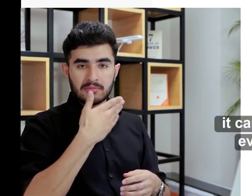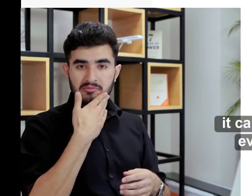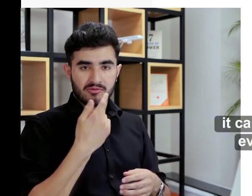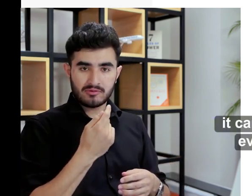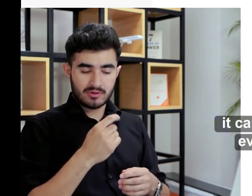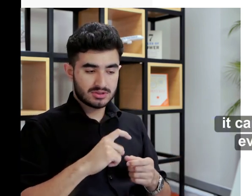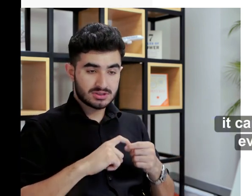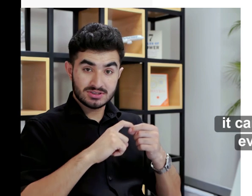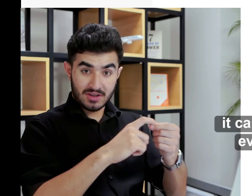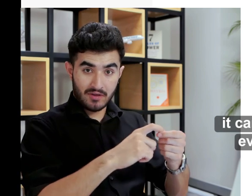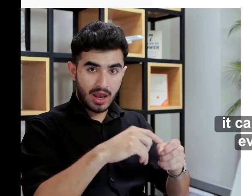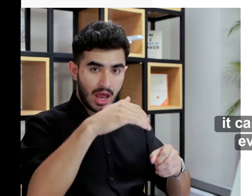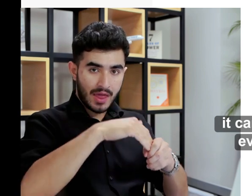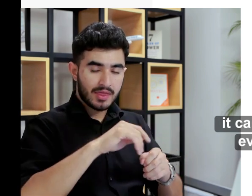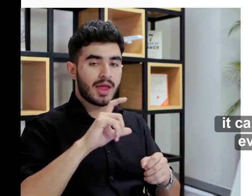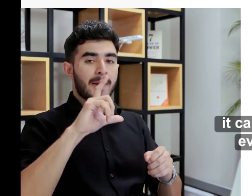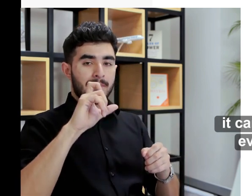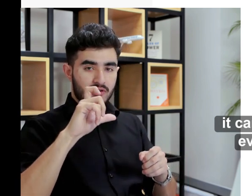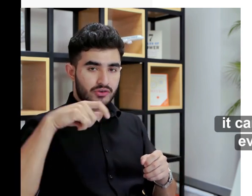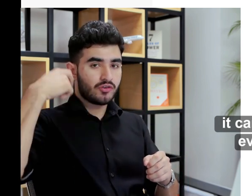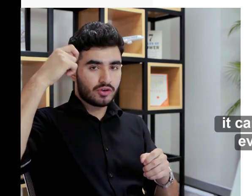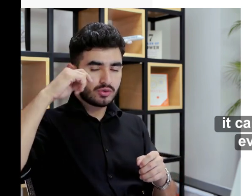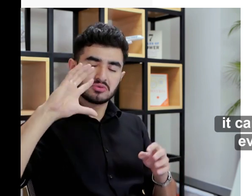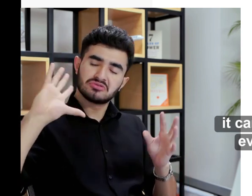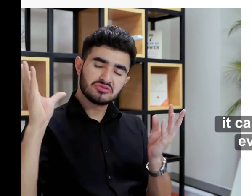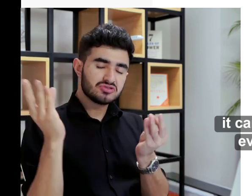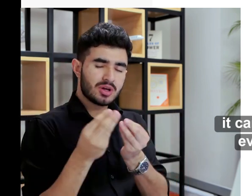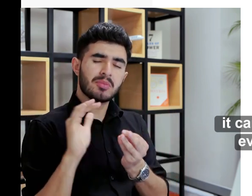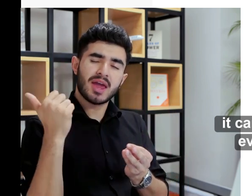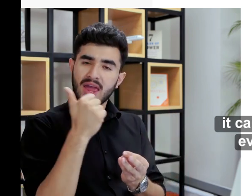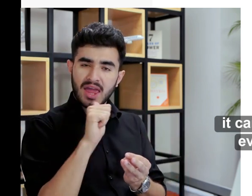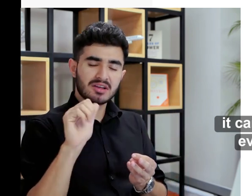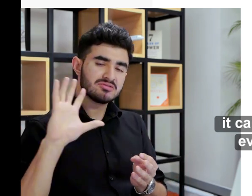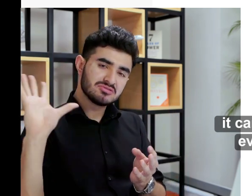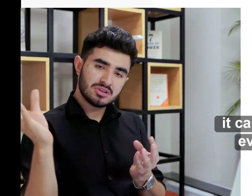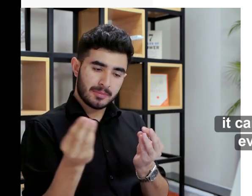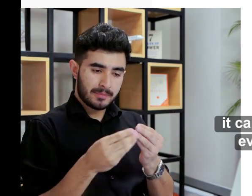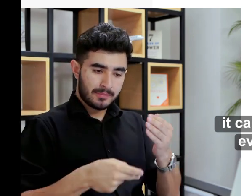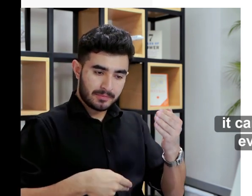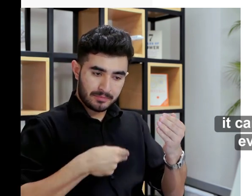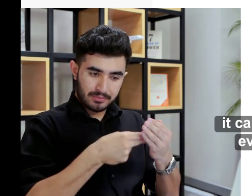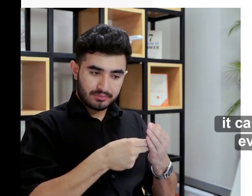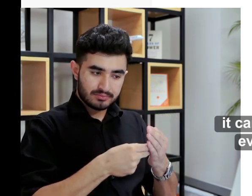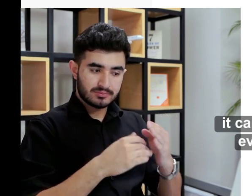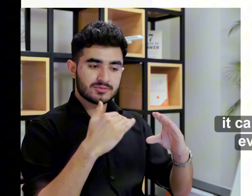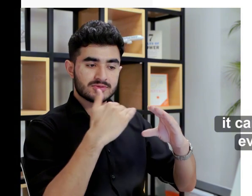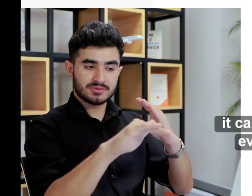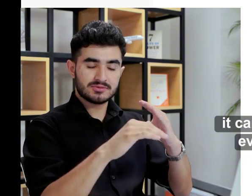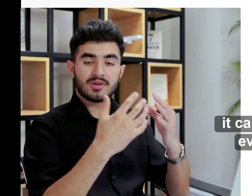It can produce realistic images, videos. You can even input different files in your response.